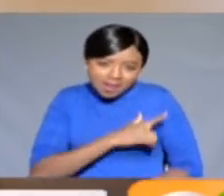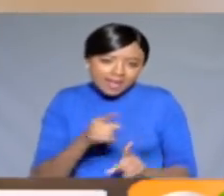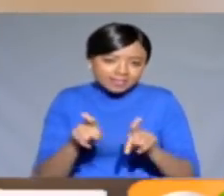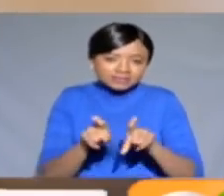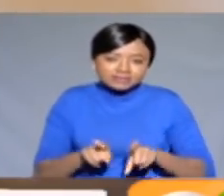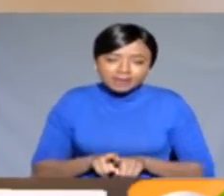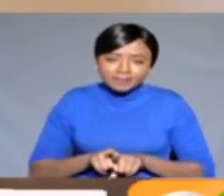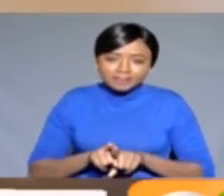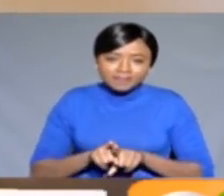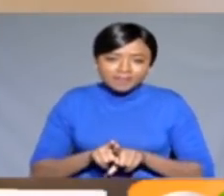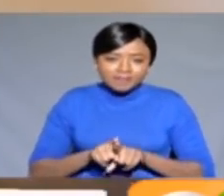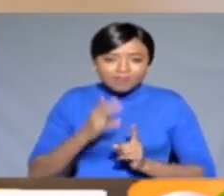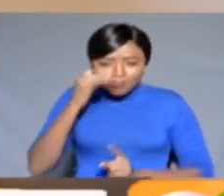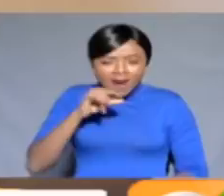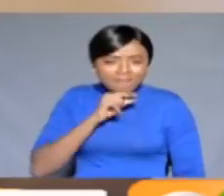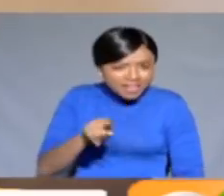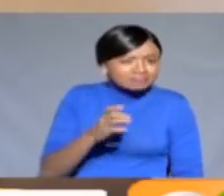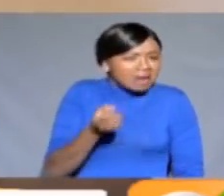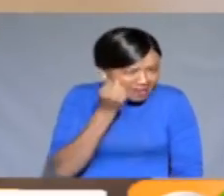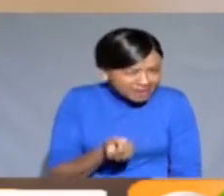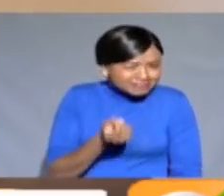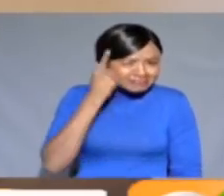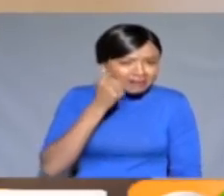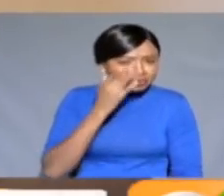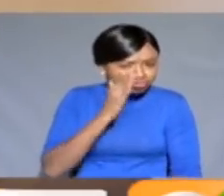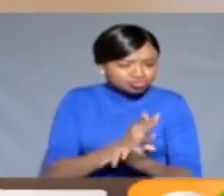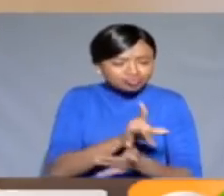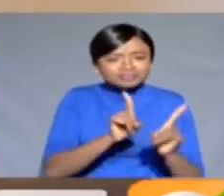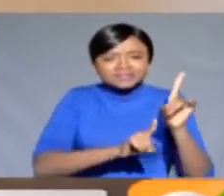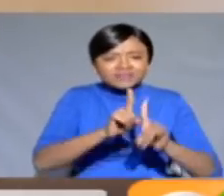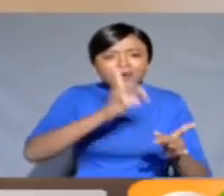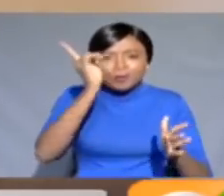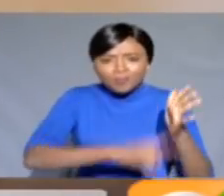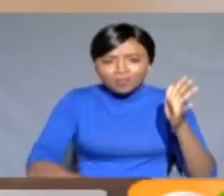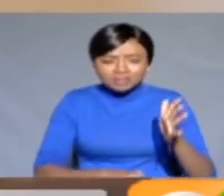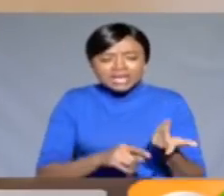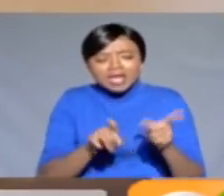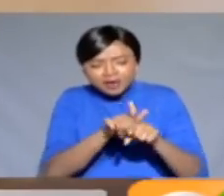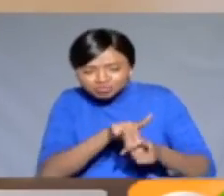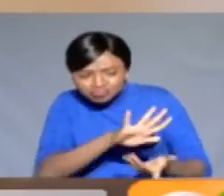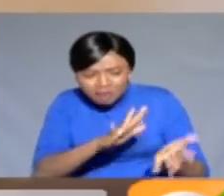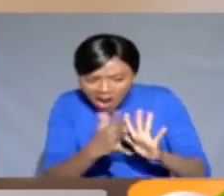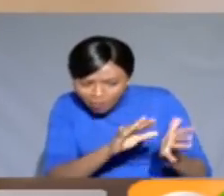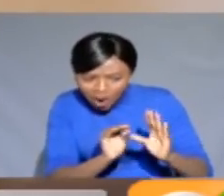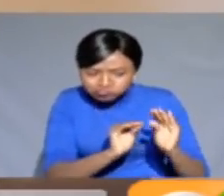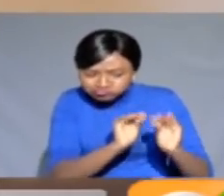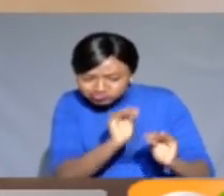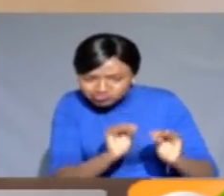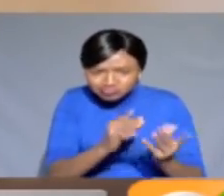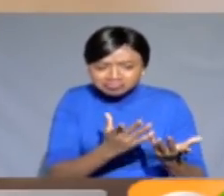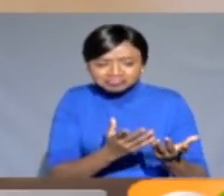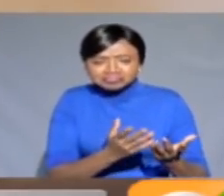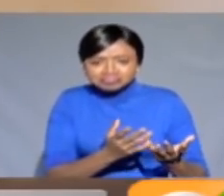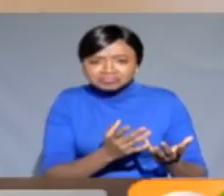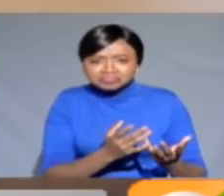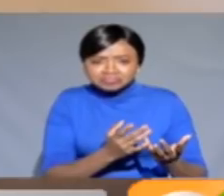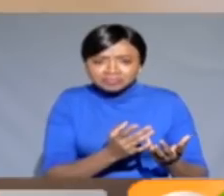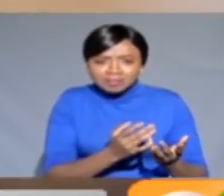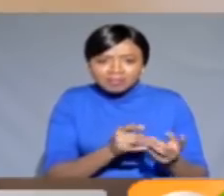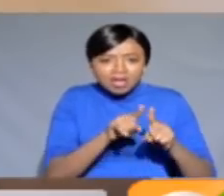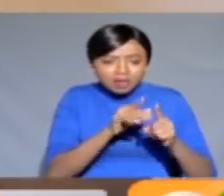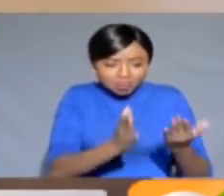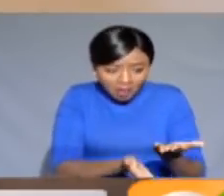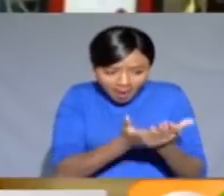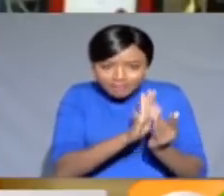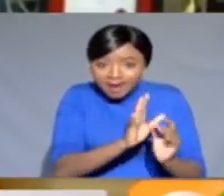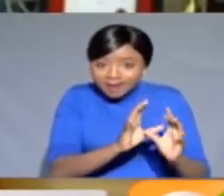that Bob understood what Safaricom was all about, the DNA of Safaricom, and took it to